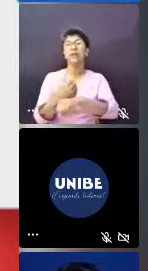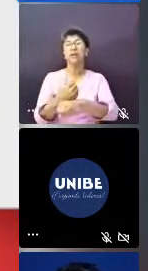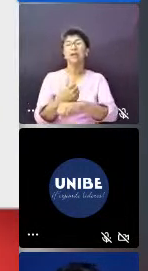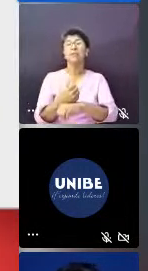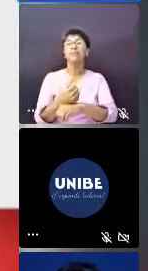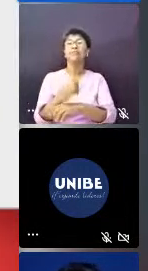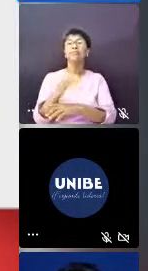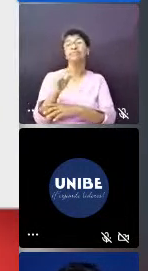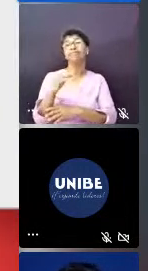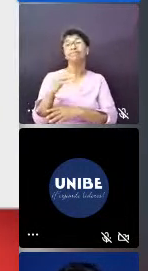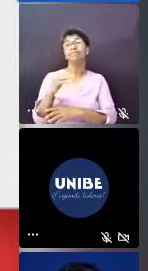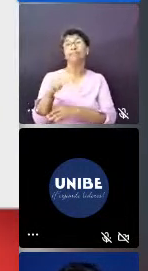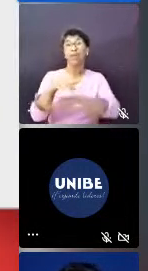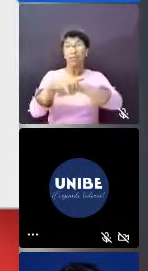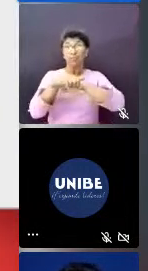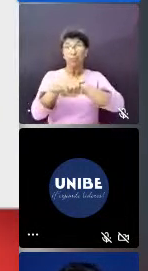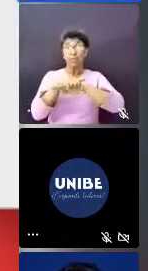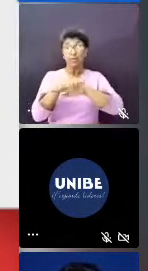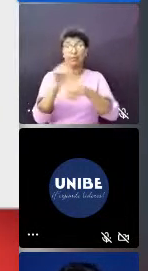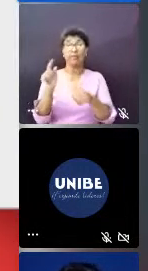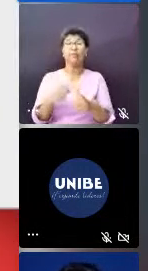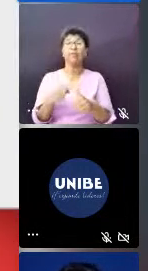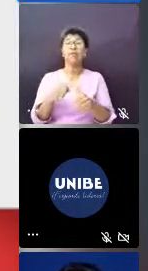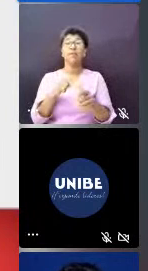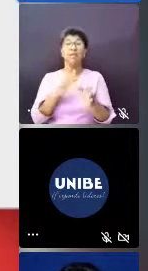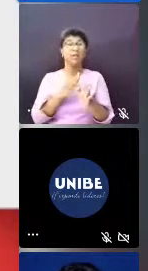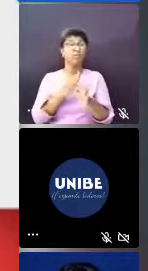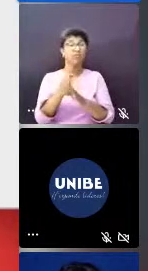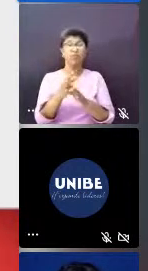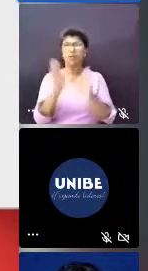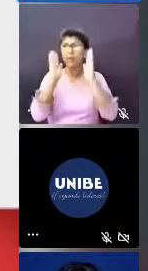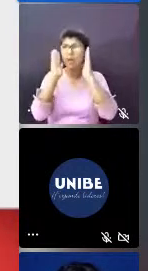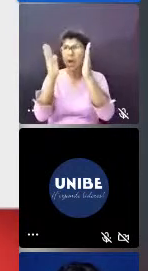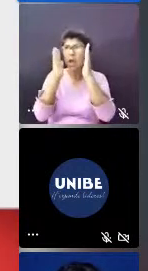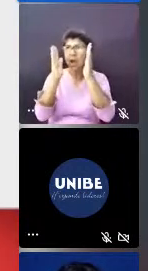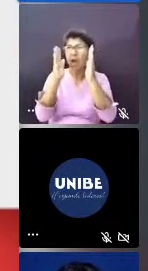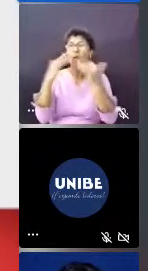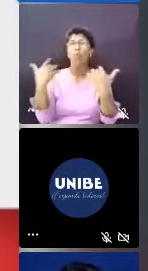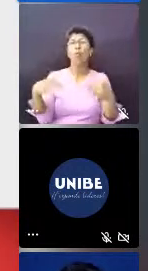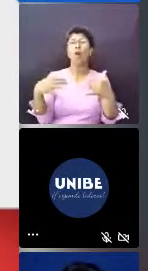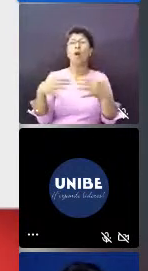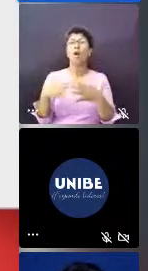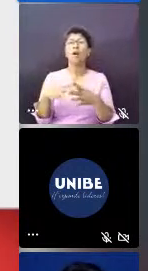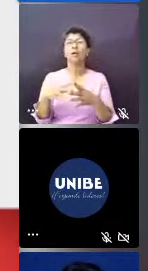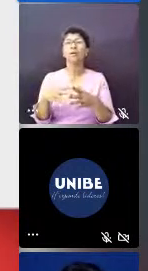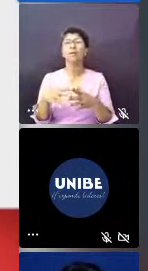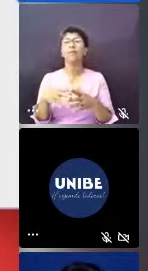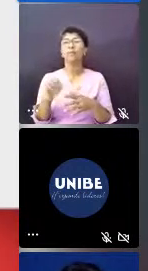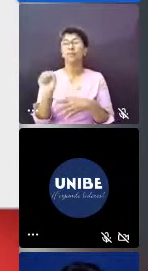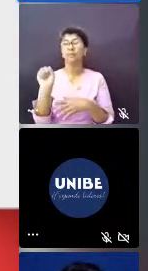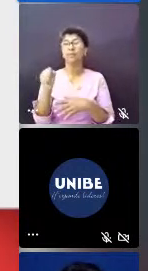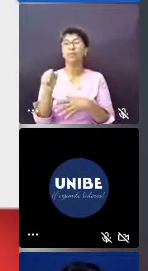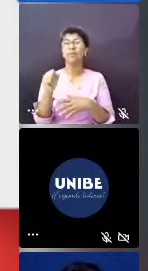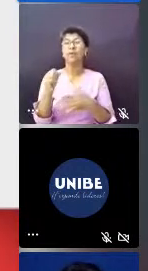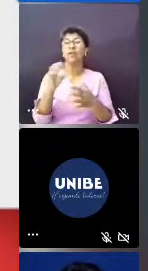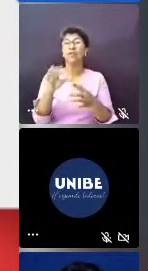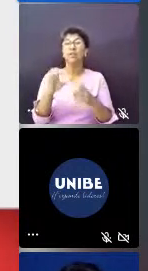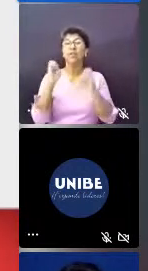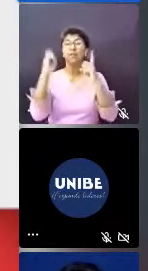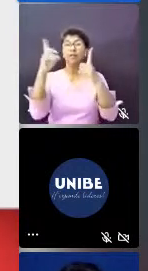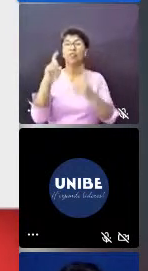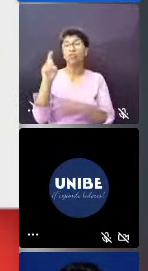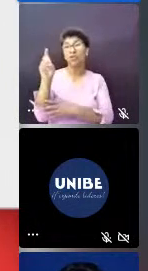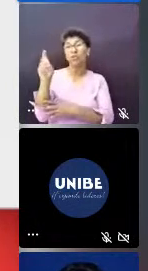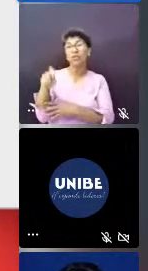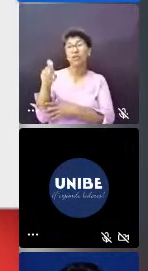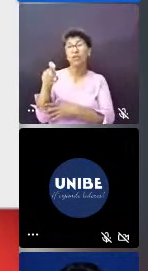And it was drawing people's attention to the fact that actually special needs